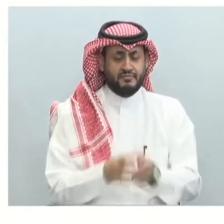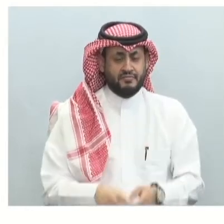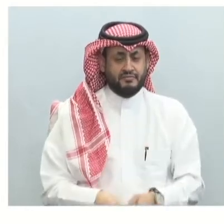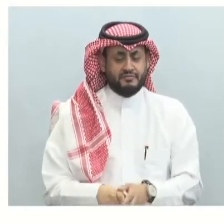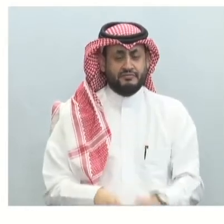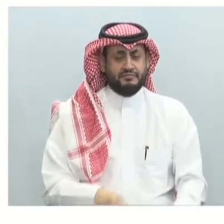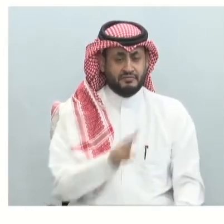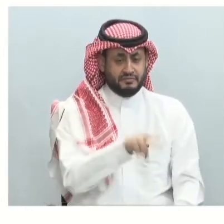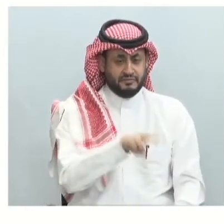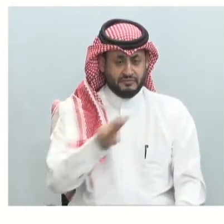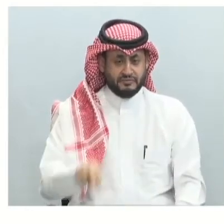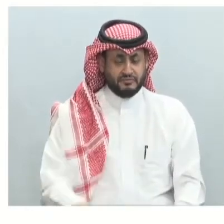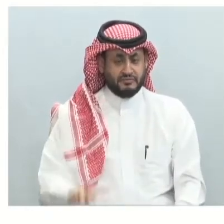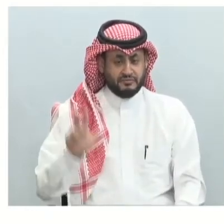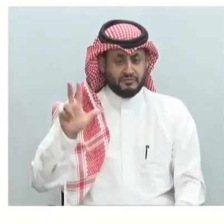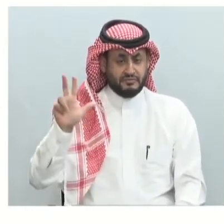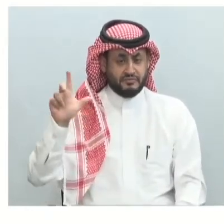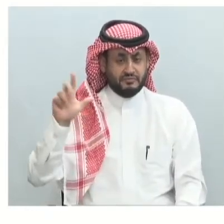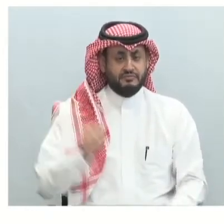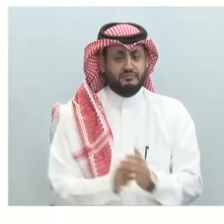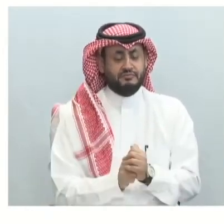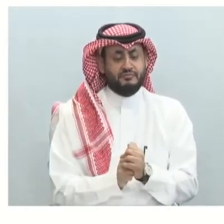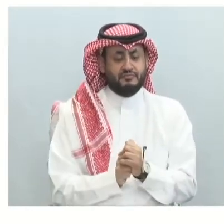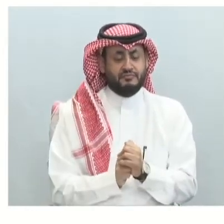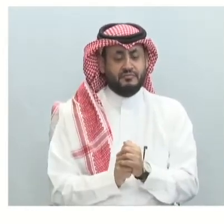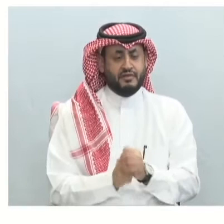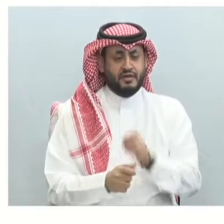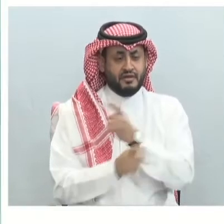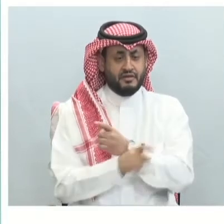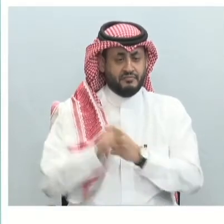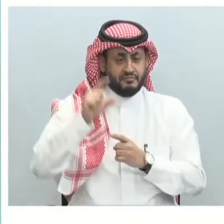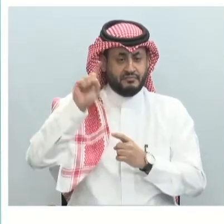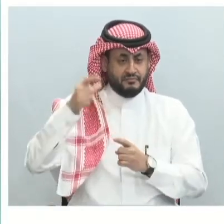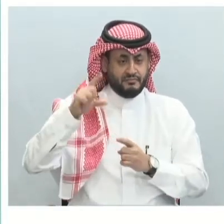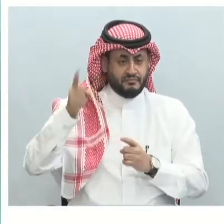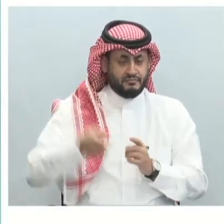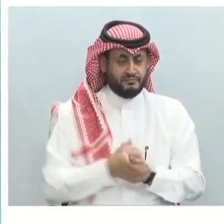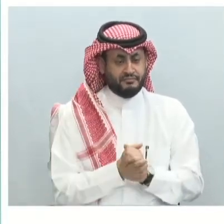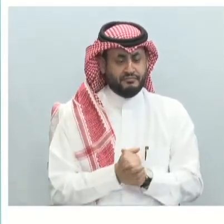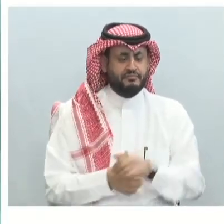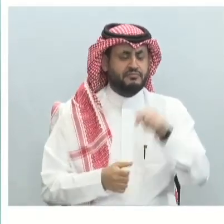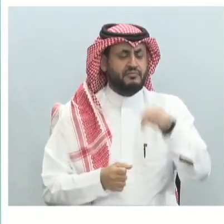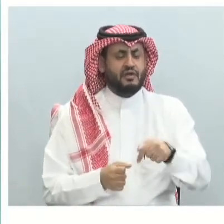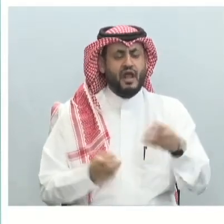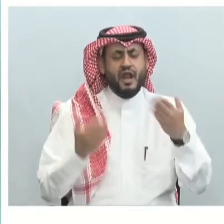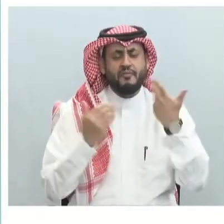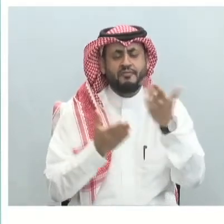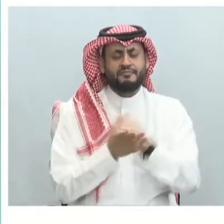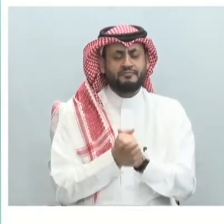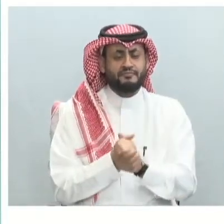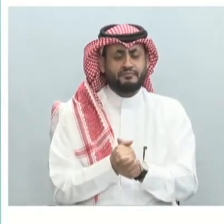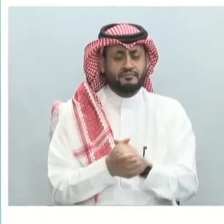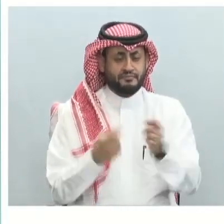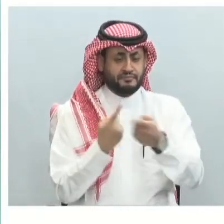and 23. My name is Badr Swaydan and with me teacher Fawaz Al-Aqil. Okay, what you will learn today? How to chant